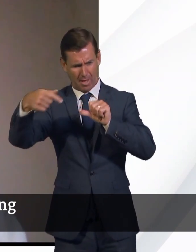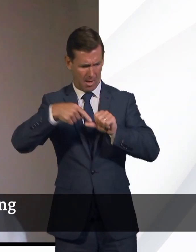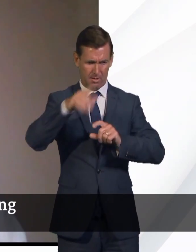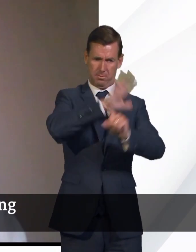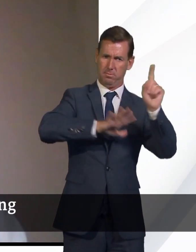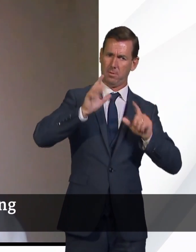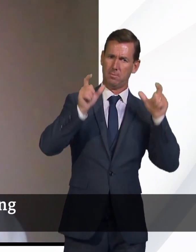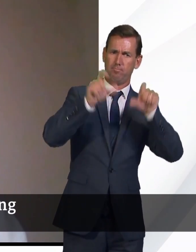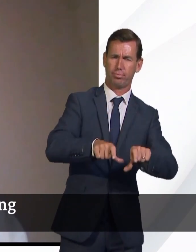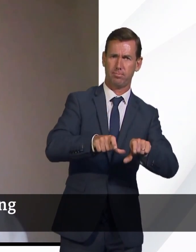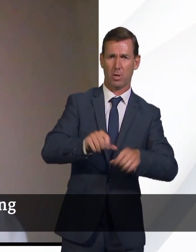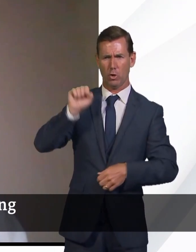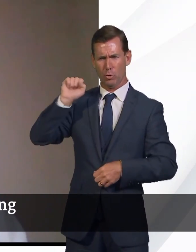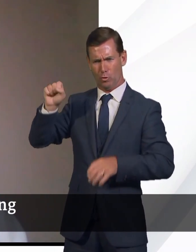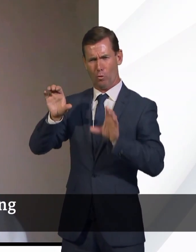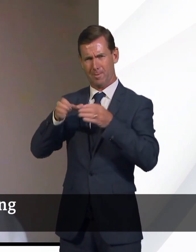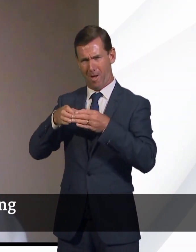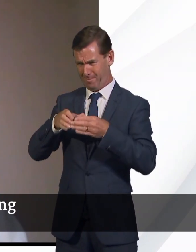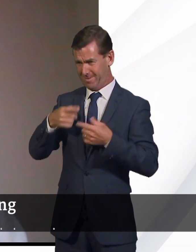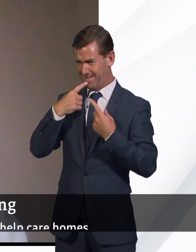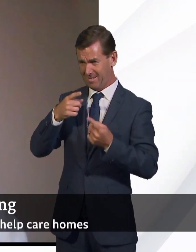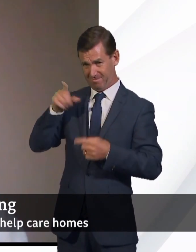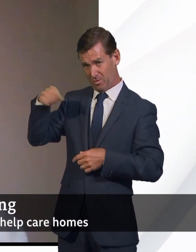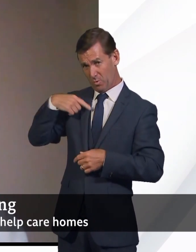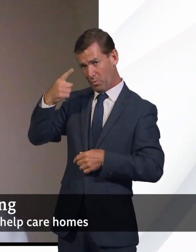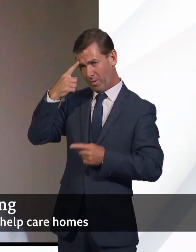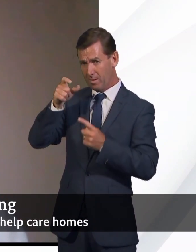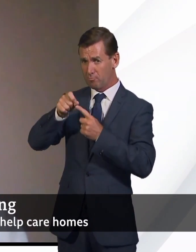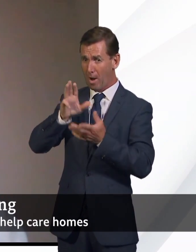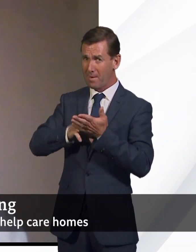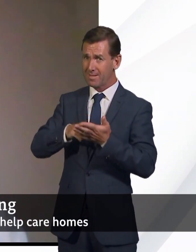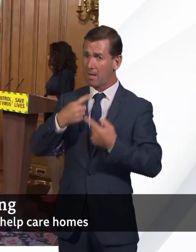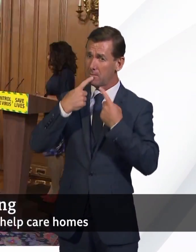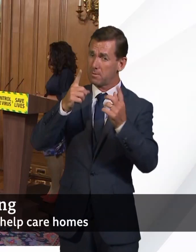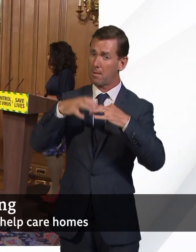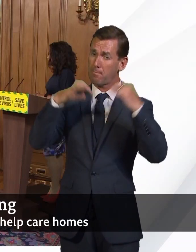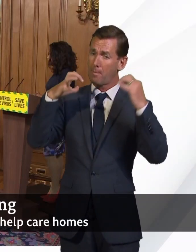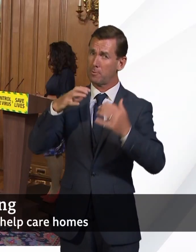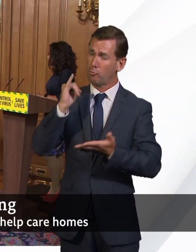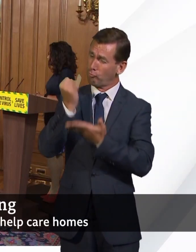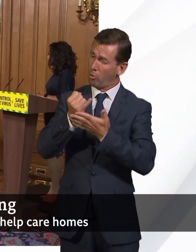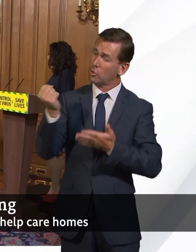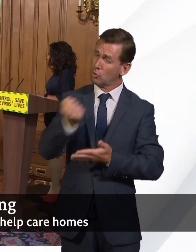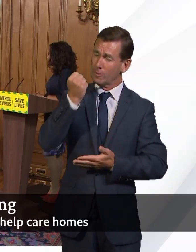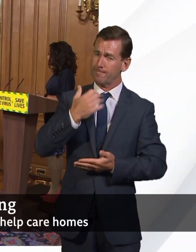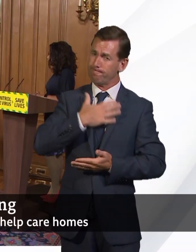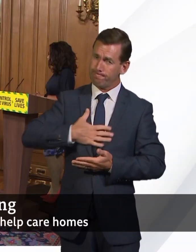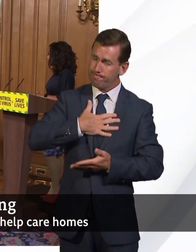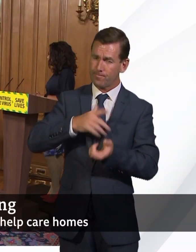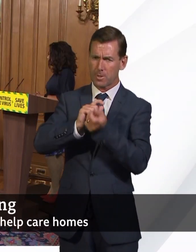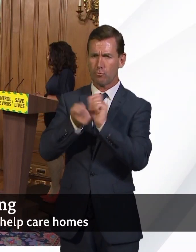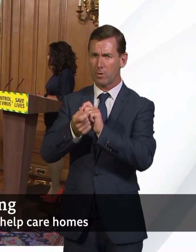the words of your own department, do you think the Prime Minister should correct what he said in Parliament? No, on the 13th